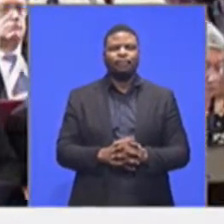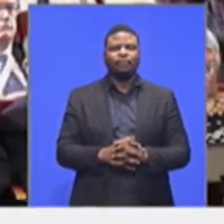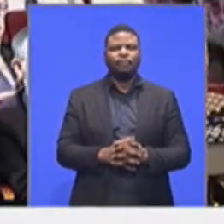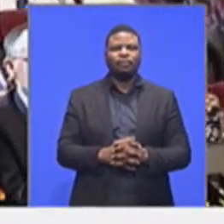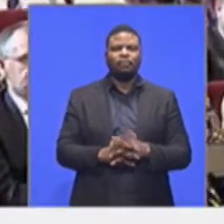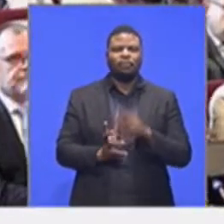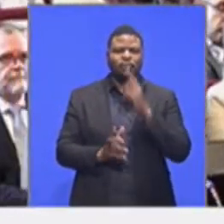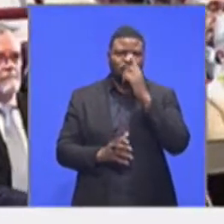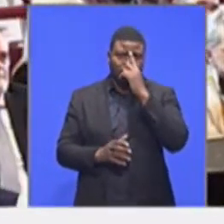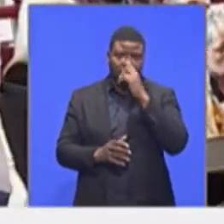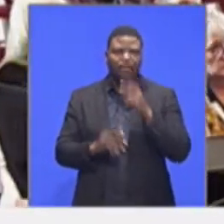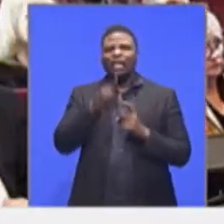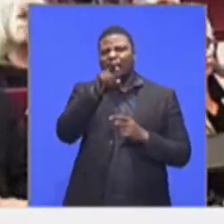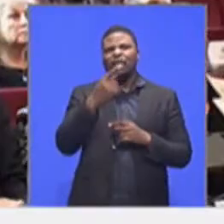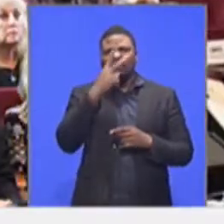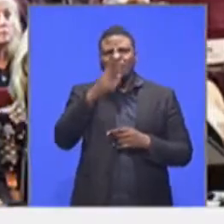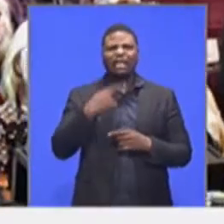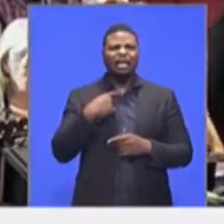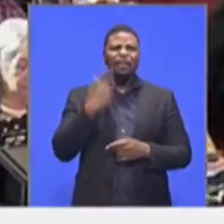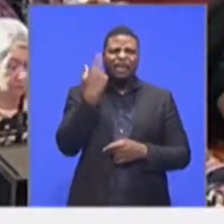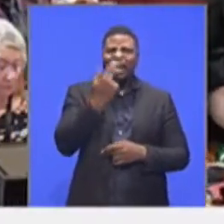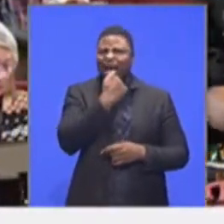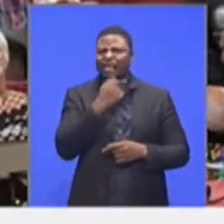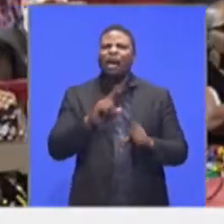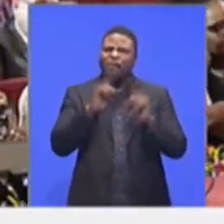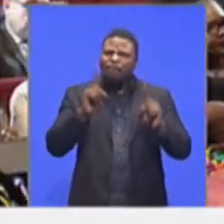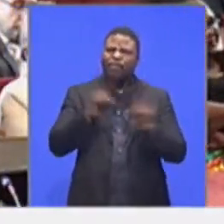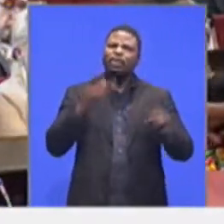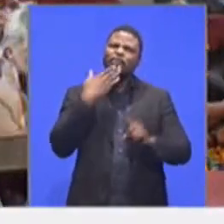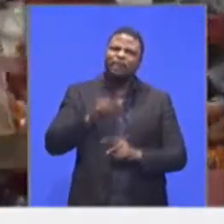Man, the generous, you don't clap again.